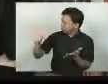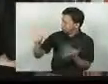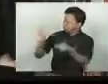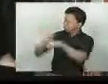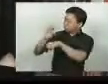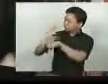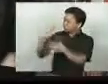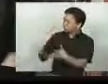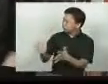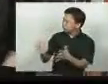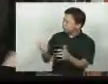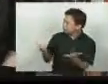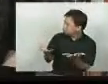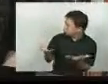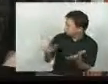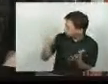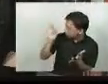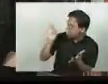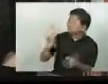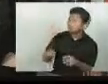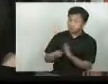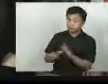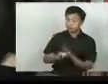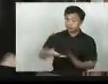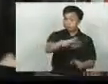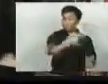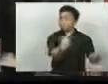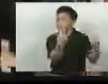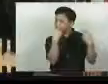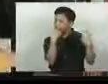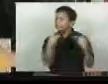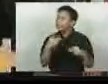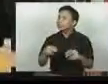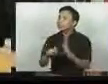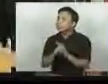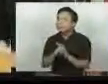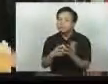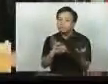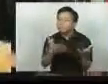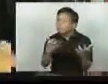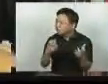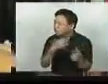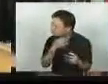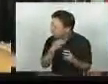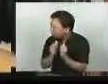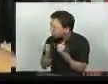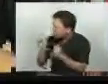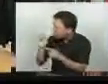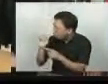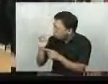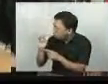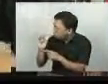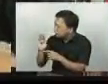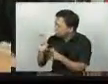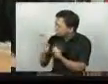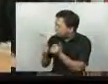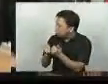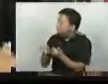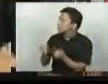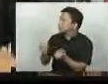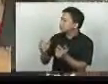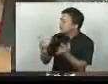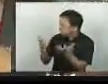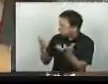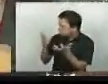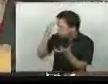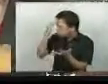that our audience, if they are in those cities, can immediately access the Mind Your Own Business? Yeah,